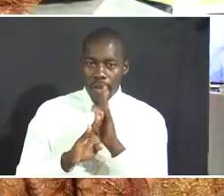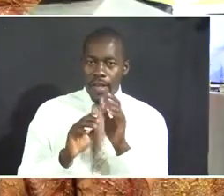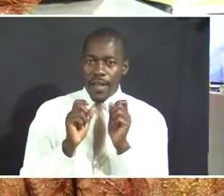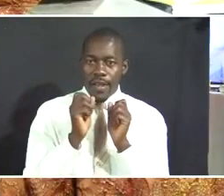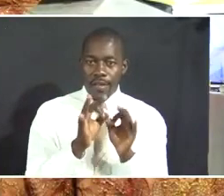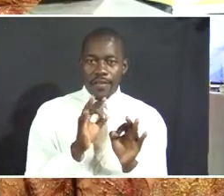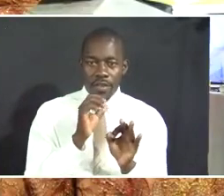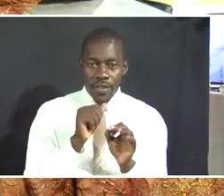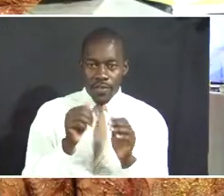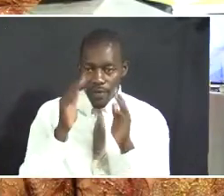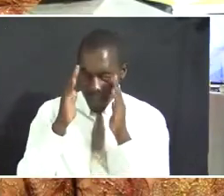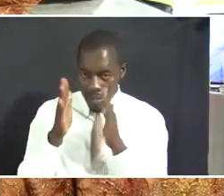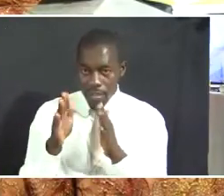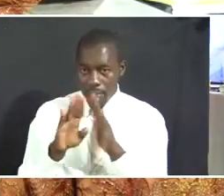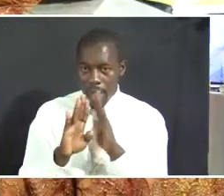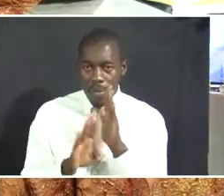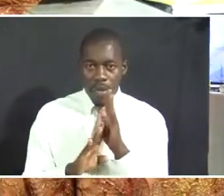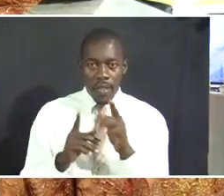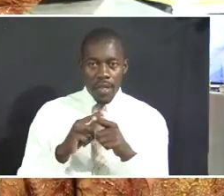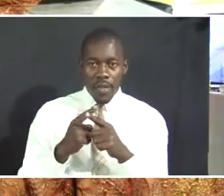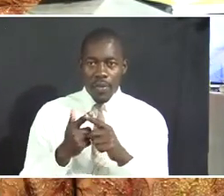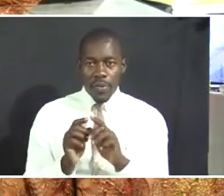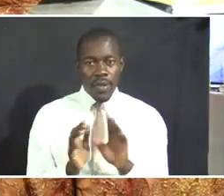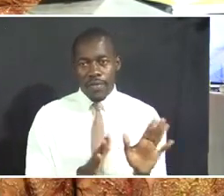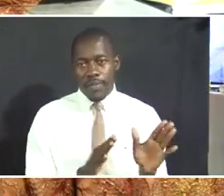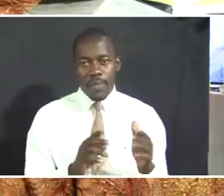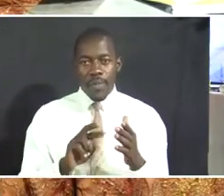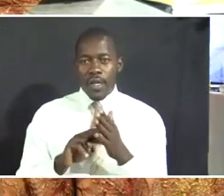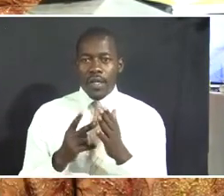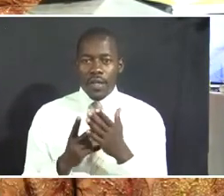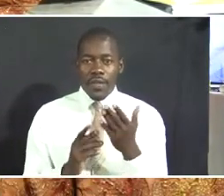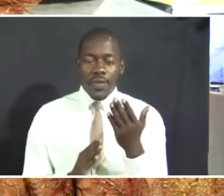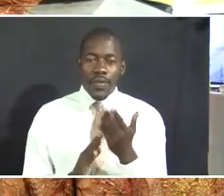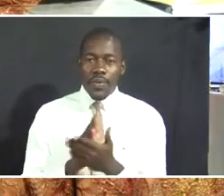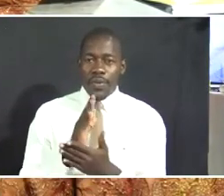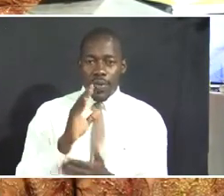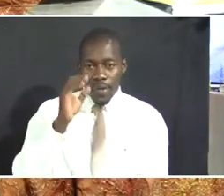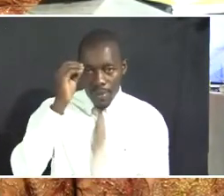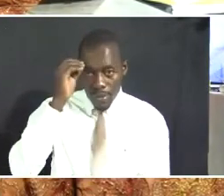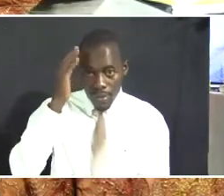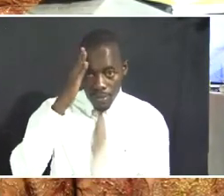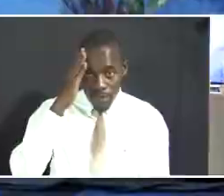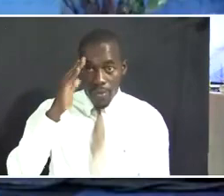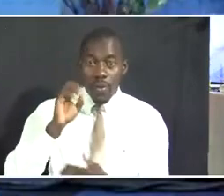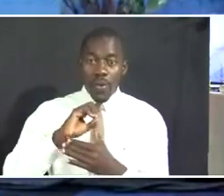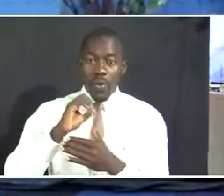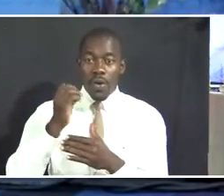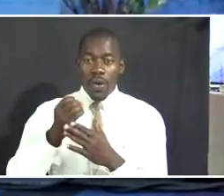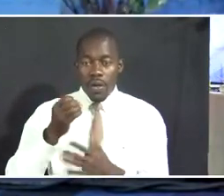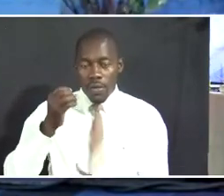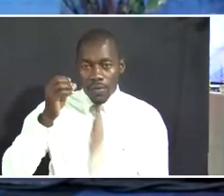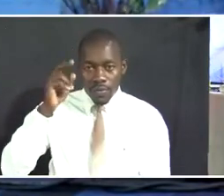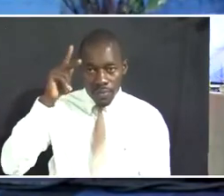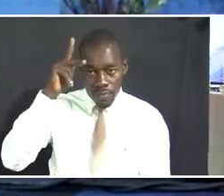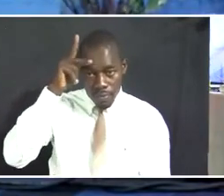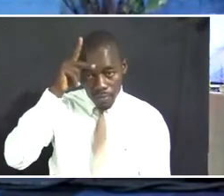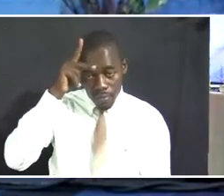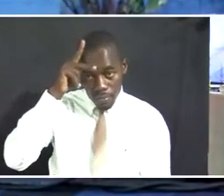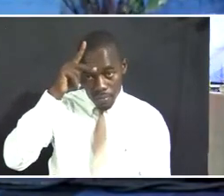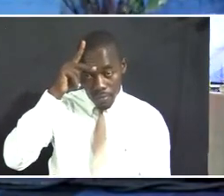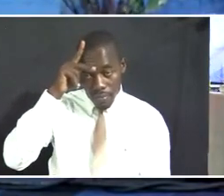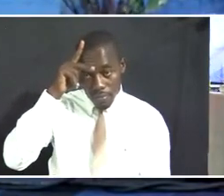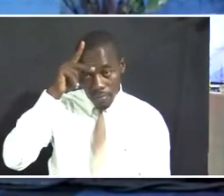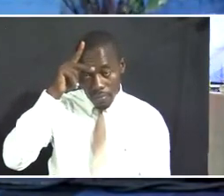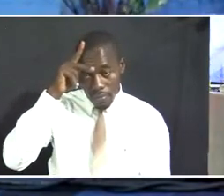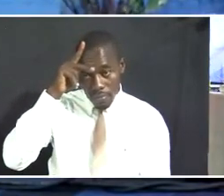education. So true education or true knowledge is anything that is in conformity with the